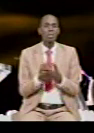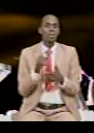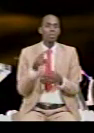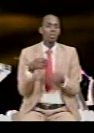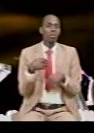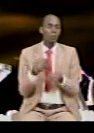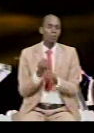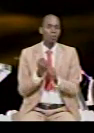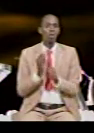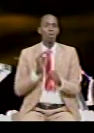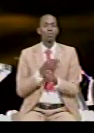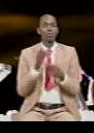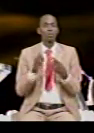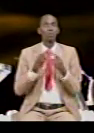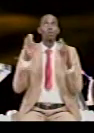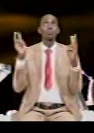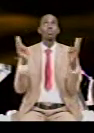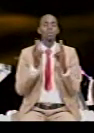to triumph